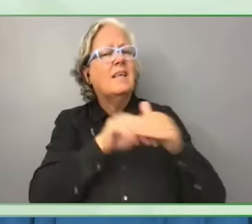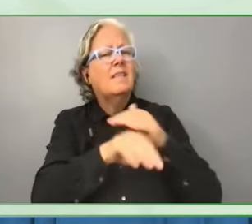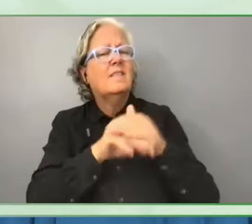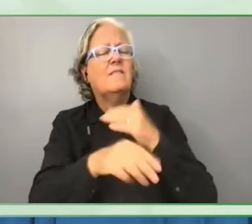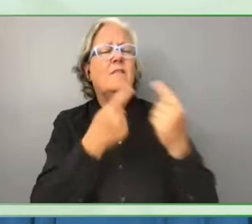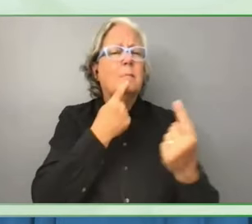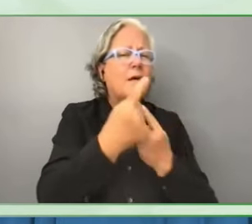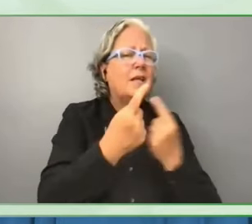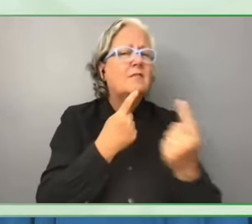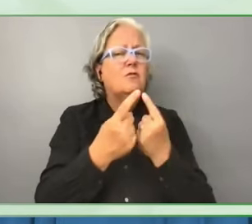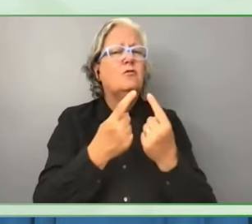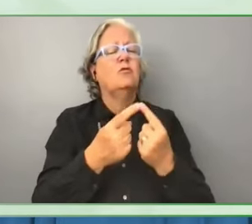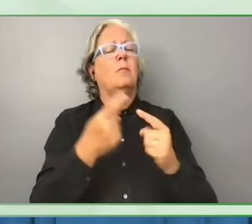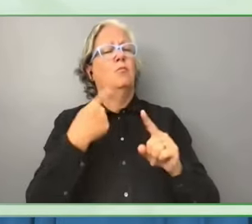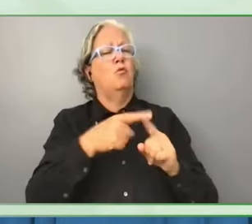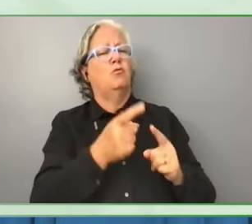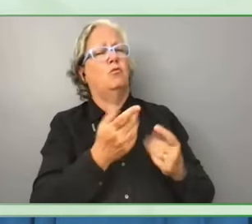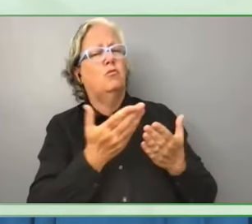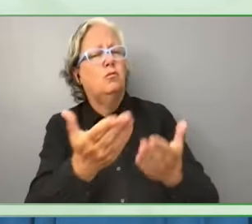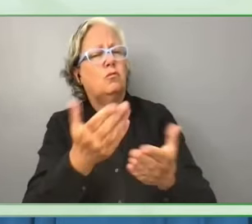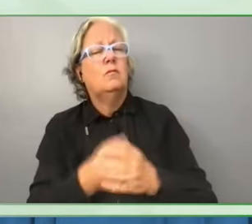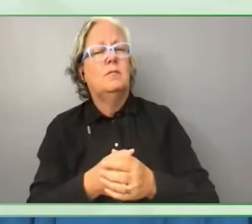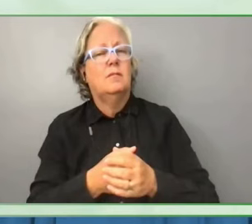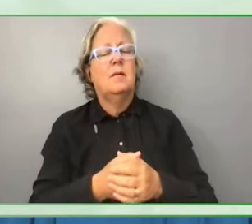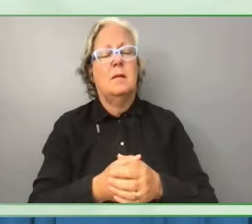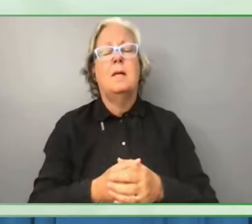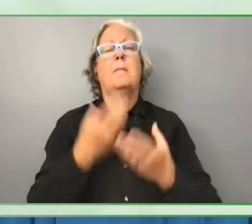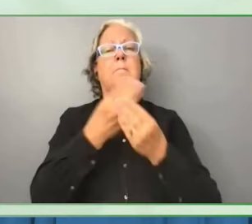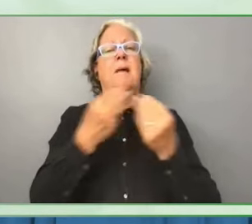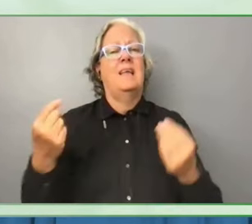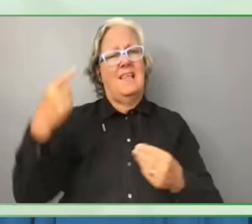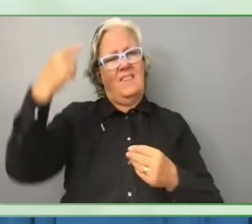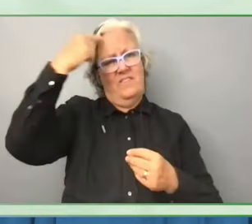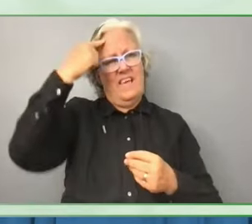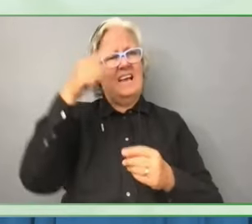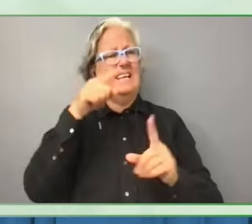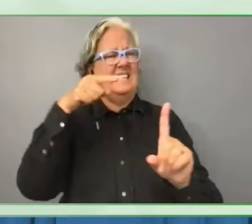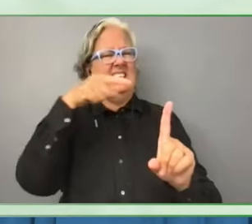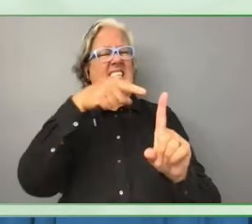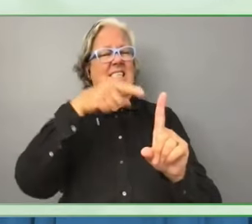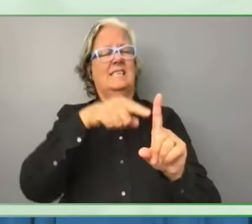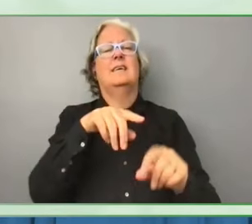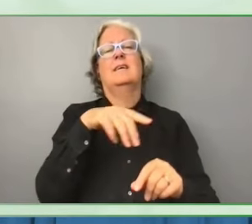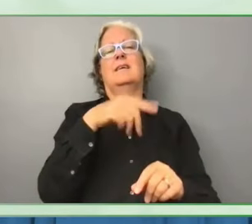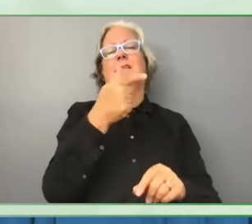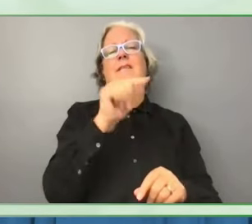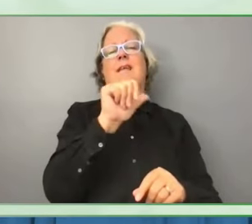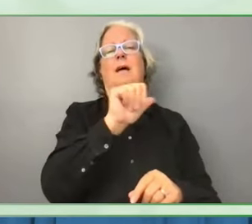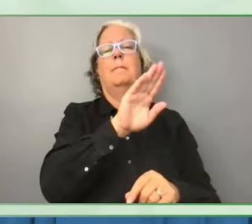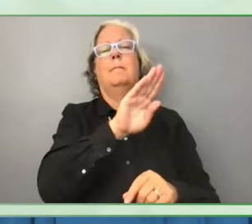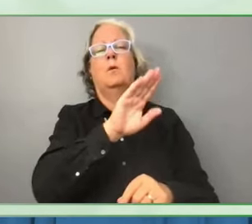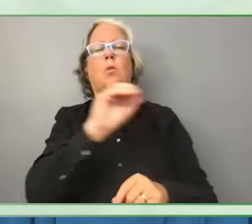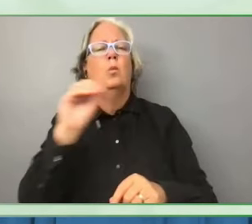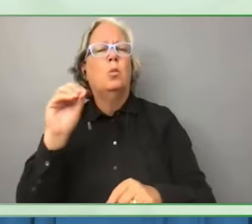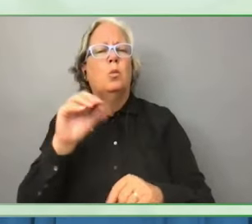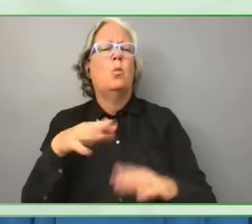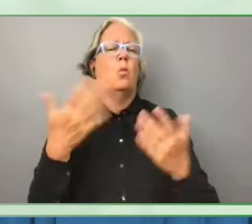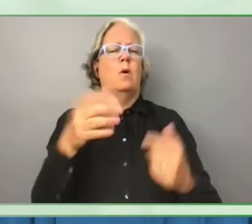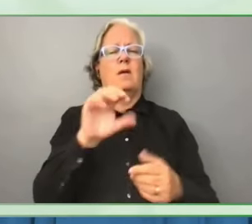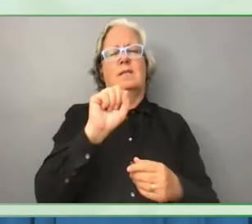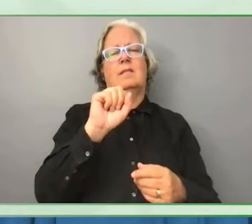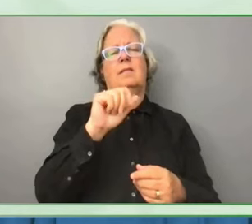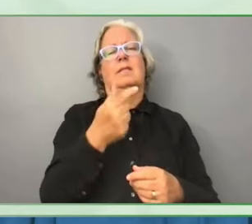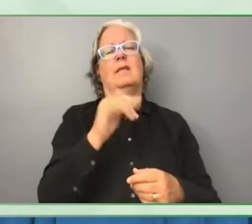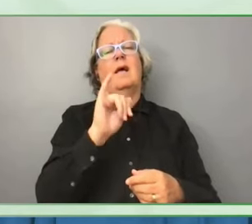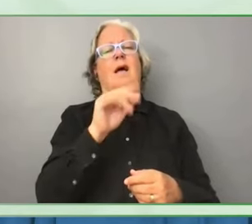problem. There's a lot of stigma and taboo when the topics of sexuality and disability are combined. There's very little knowledge and